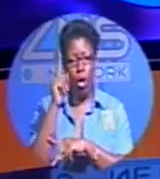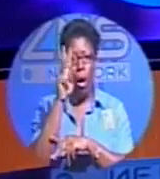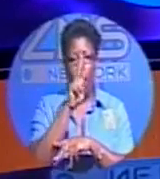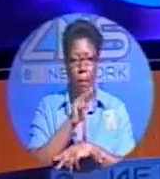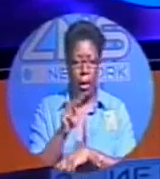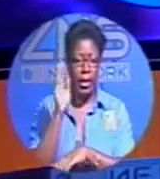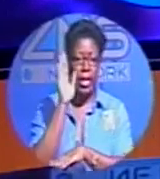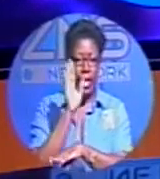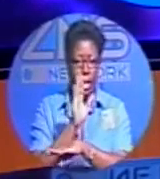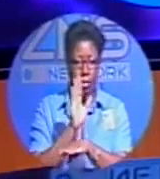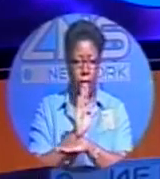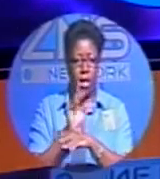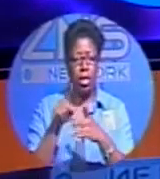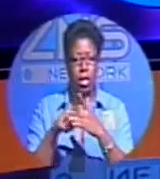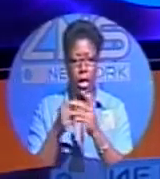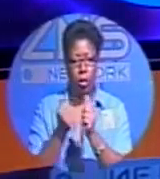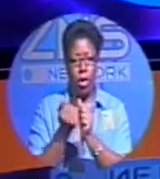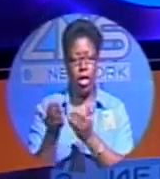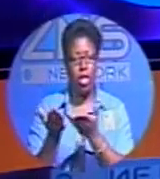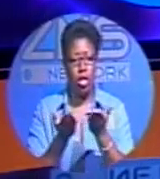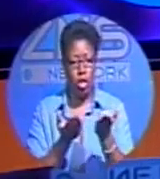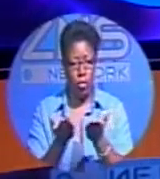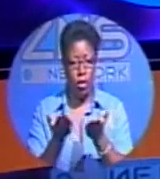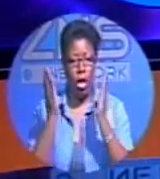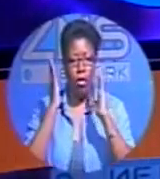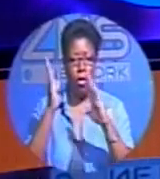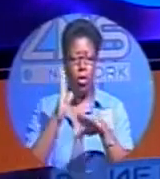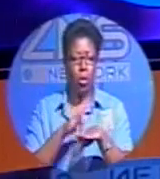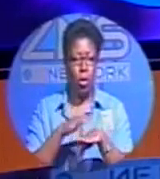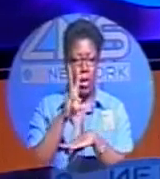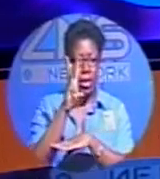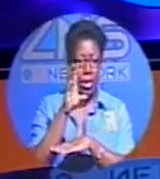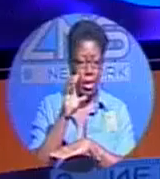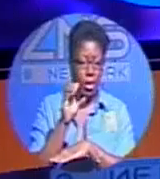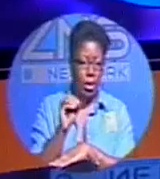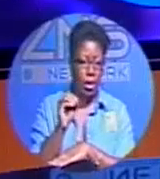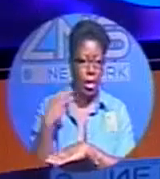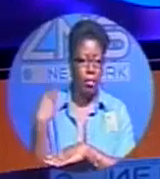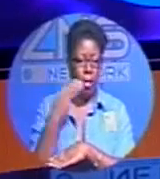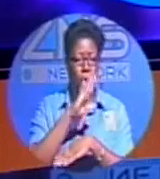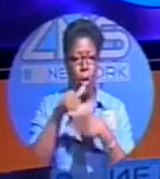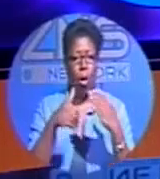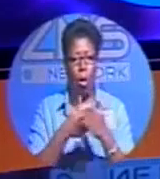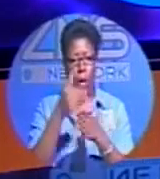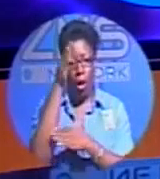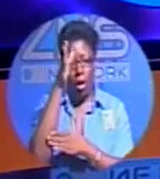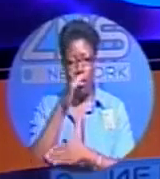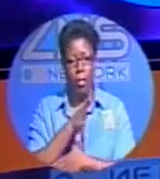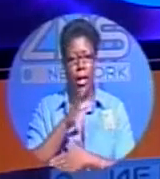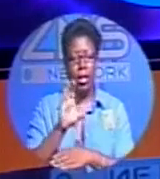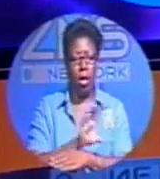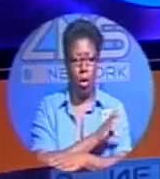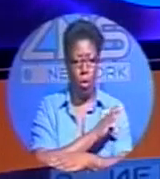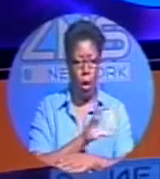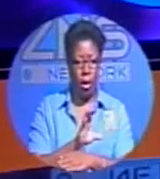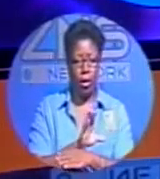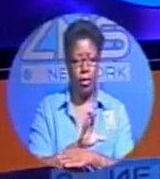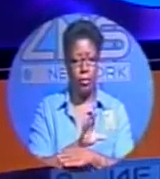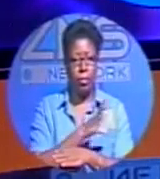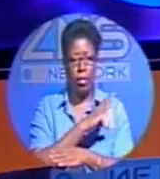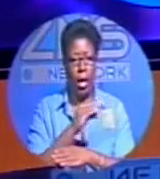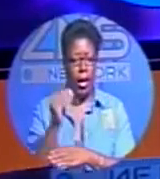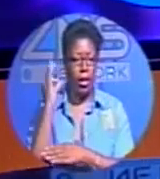with an ecumenical service. The main feature will be 60-member all-male choir and a sermon delivered by a pastor from